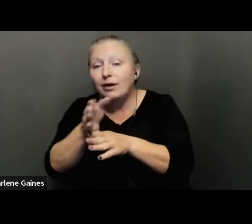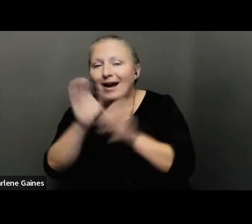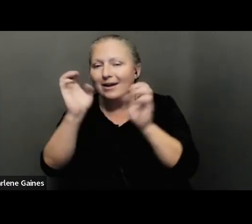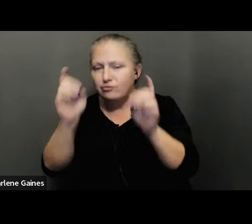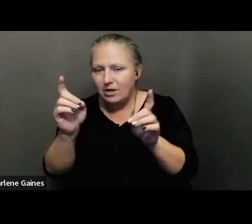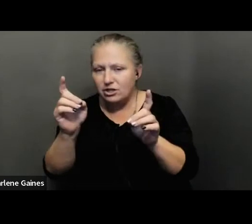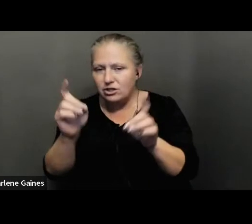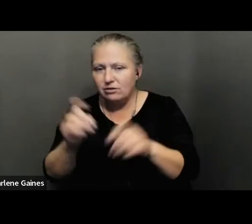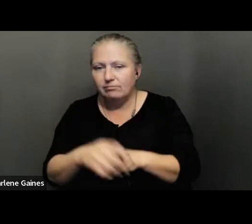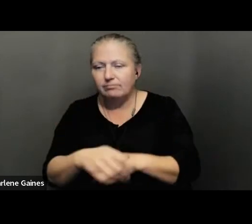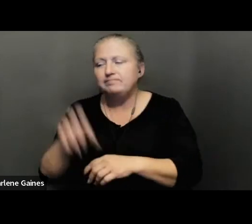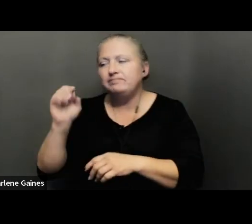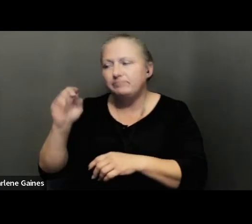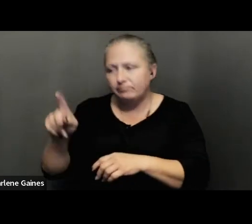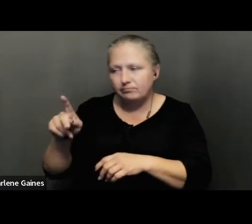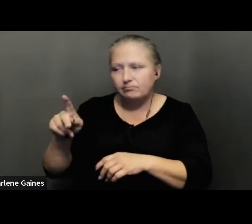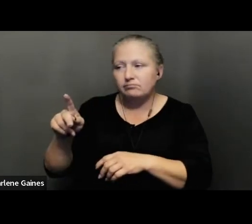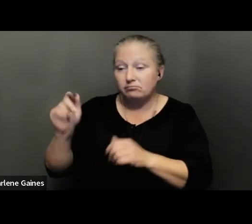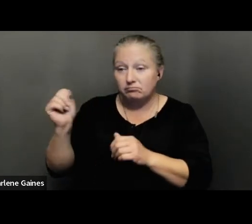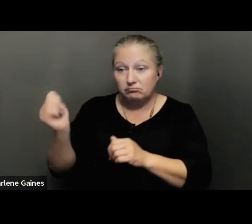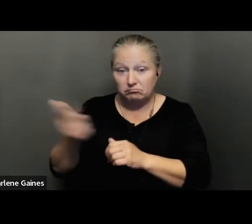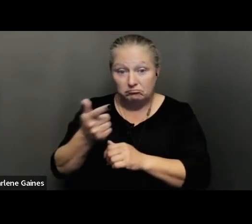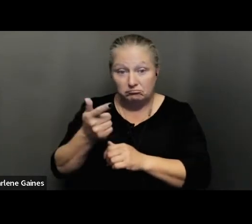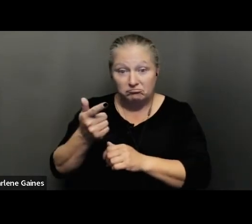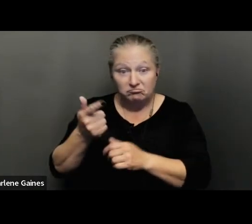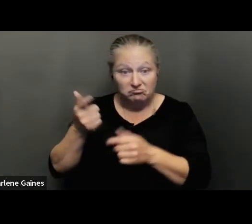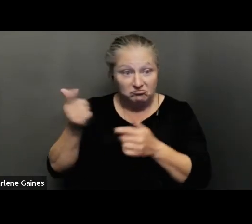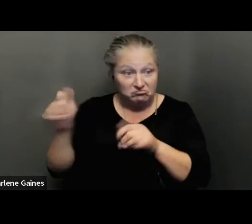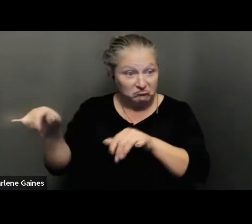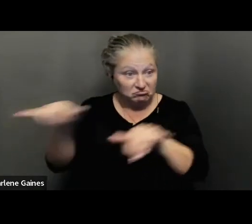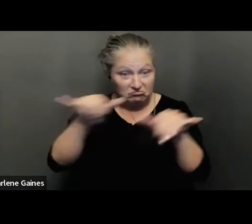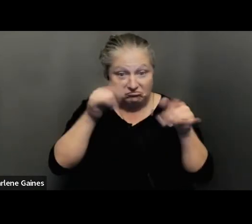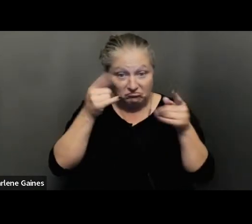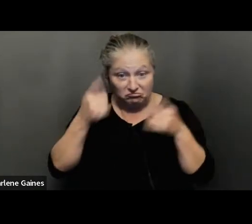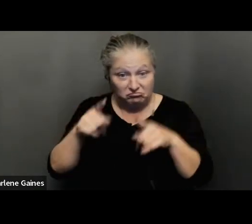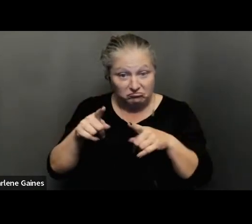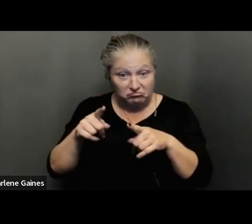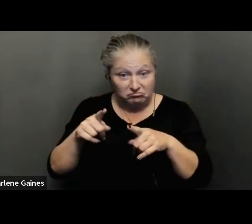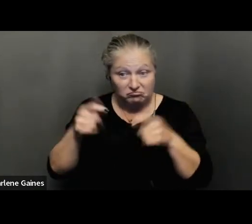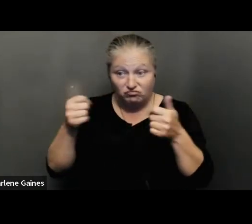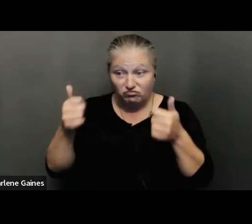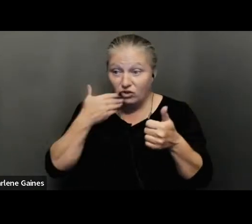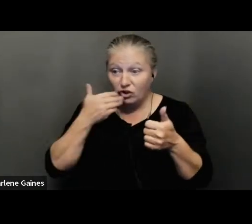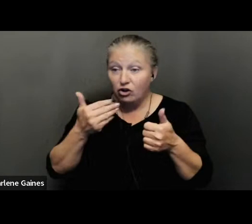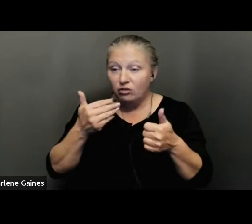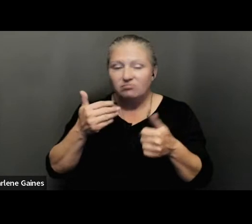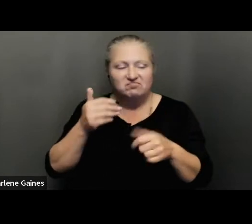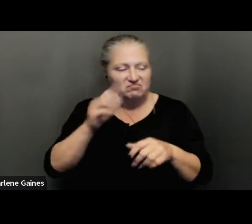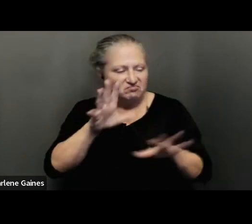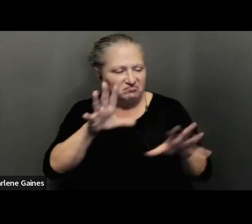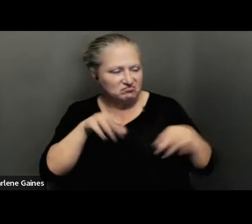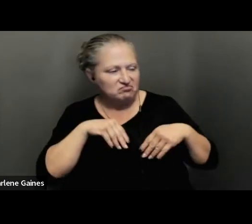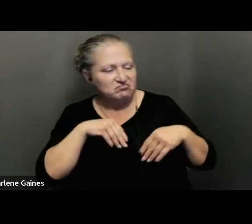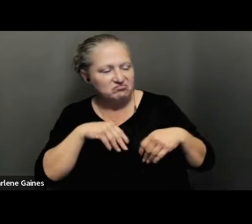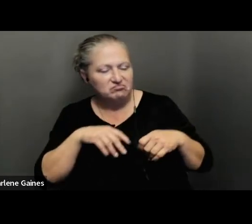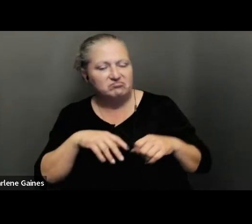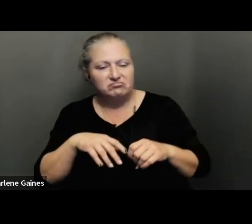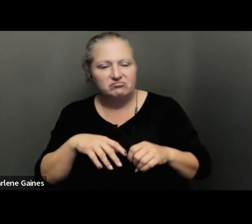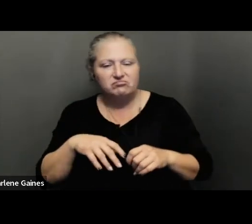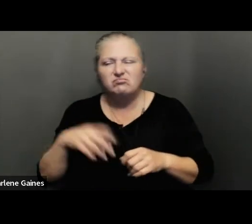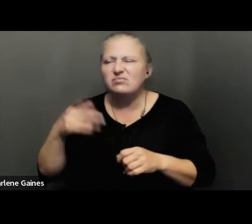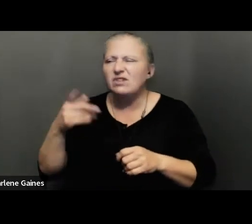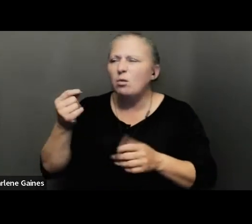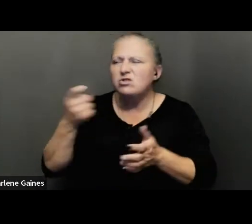Okay. Yeah, everybody, is that a kind of consensus? We good? Mhm. We're good. Great. What's the